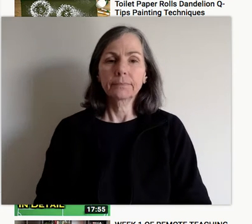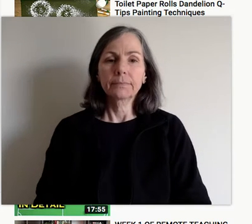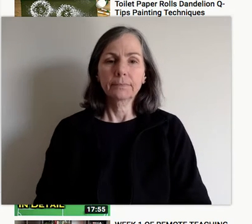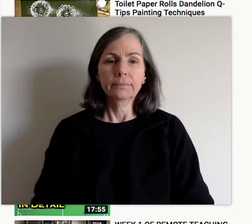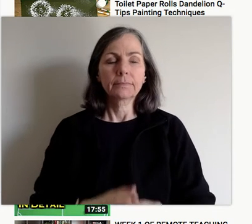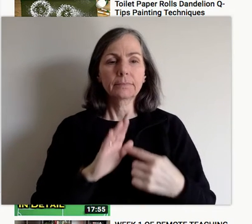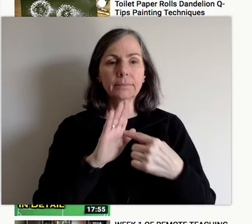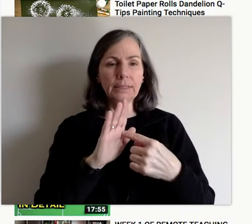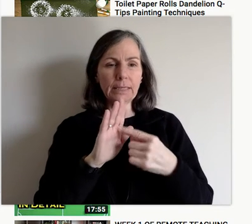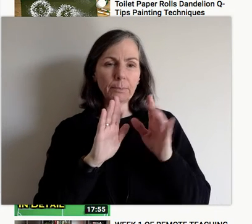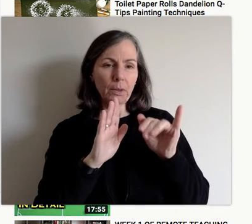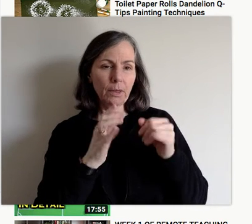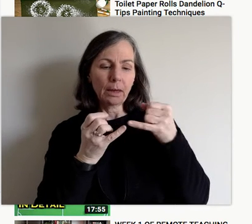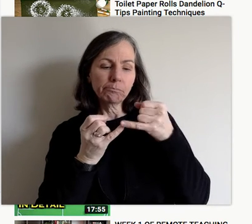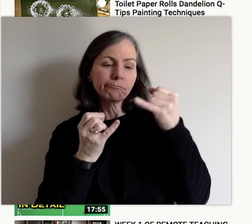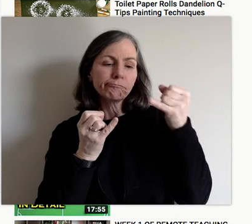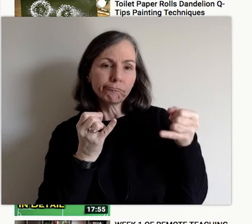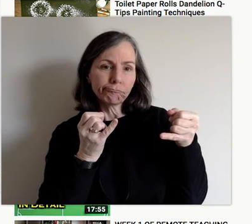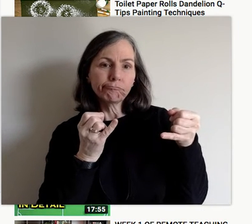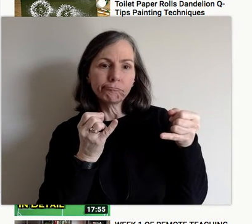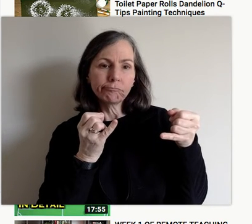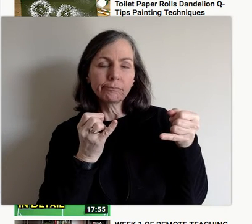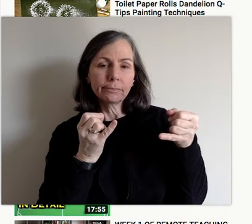if you look on the right here,